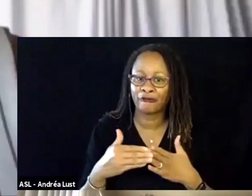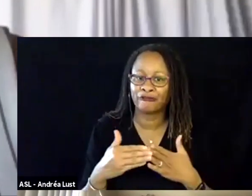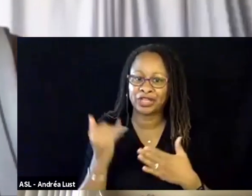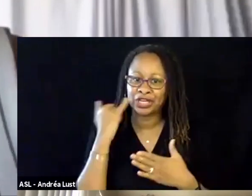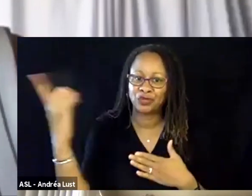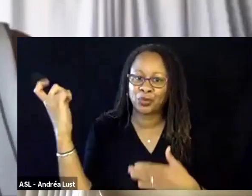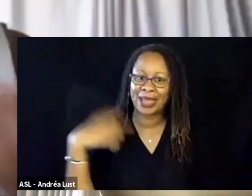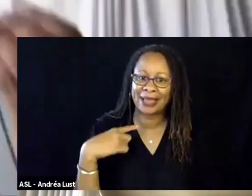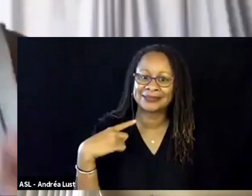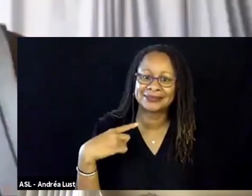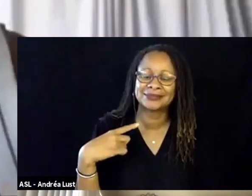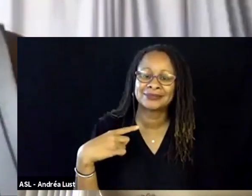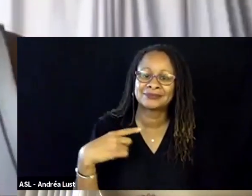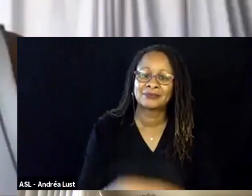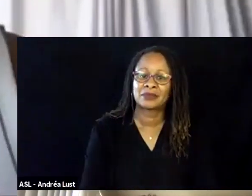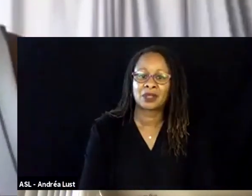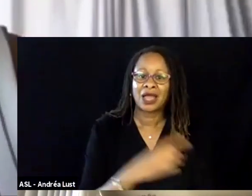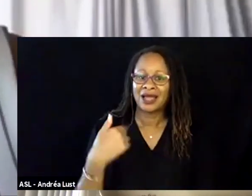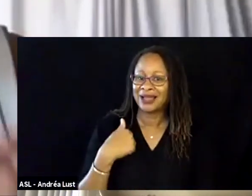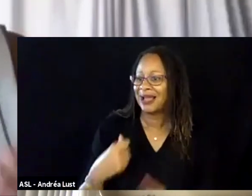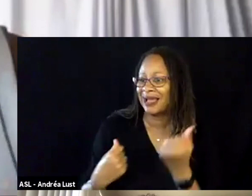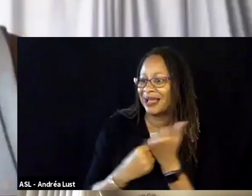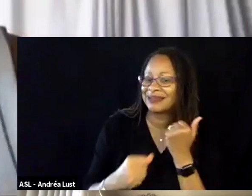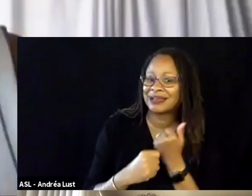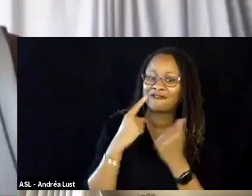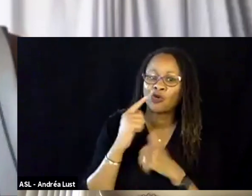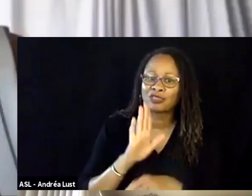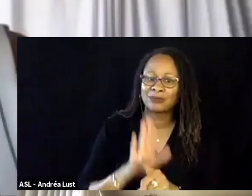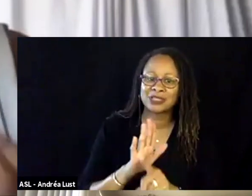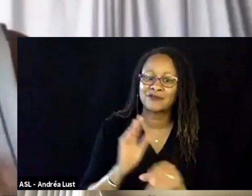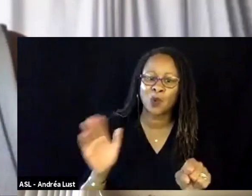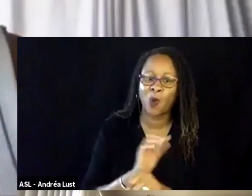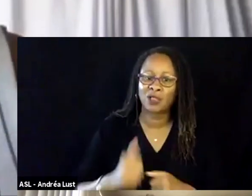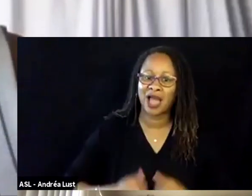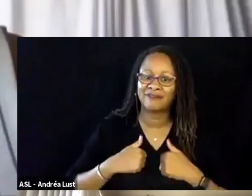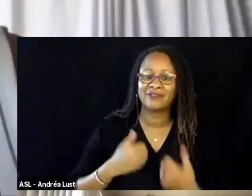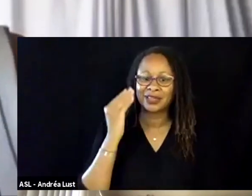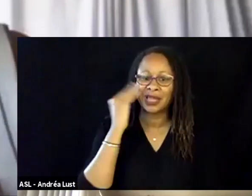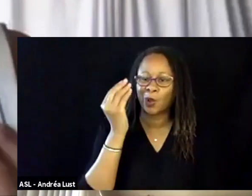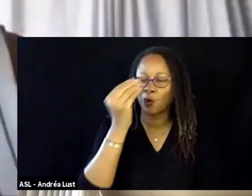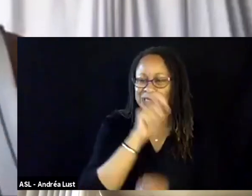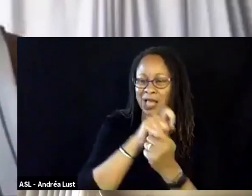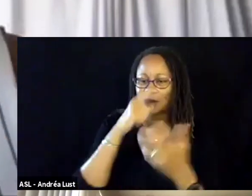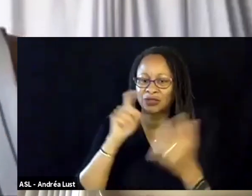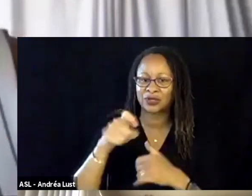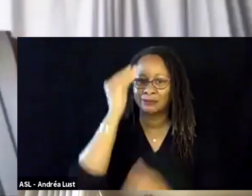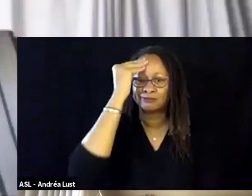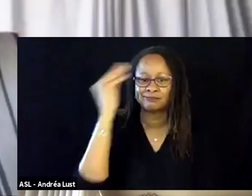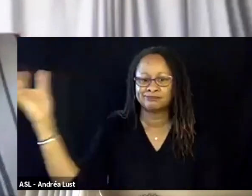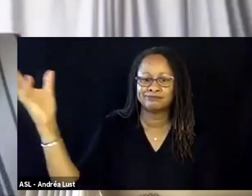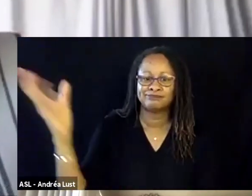disability what they need, they've been advocating for themselves their entire life, so they know what they need. Just